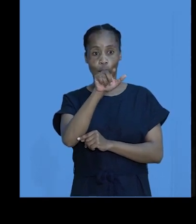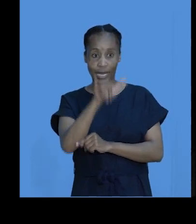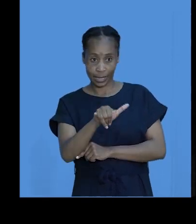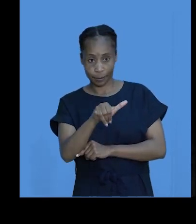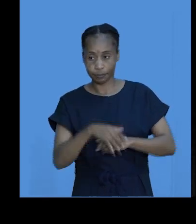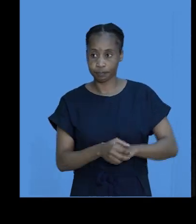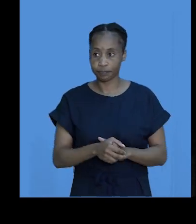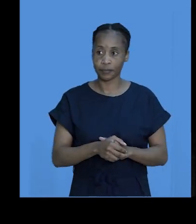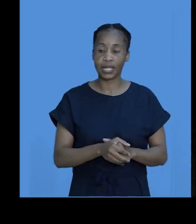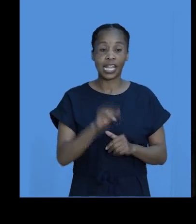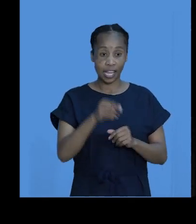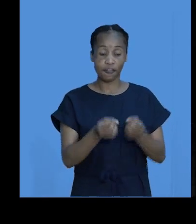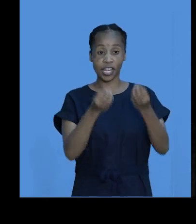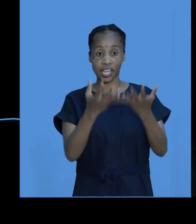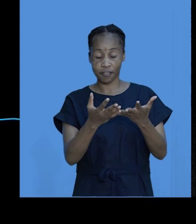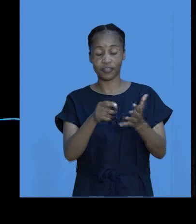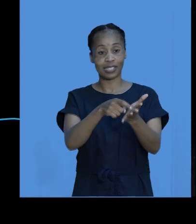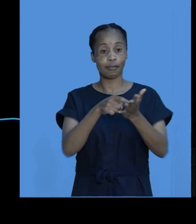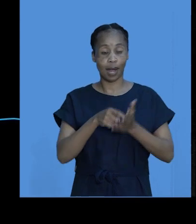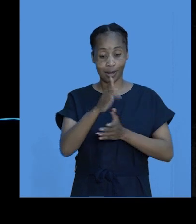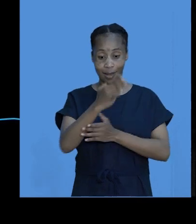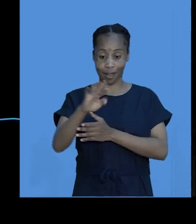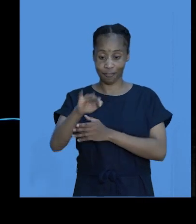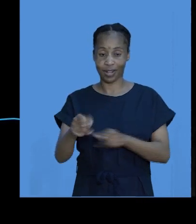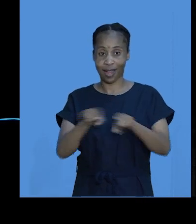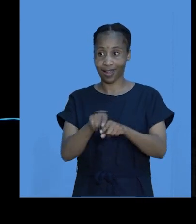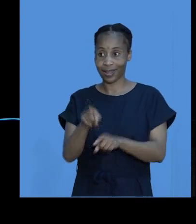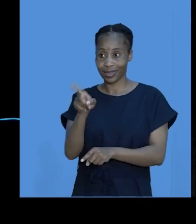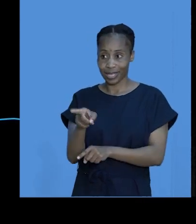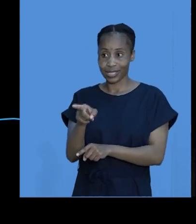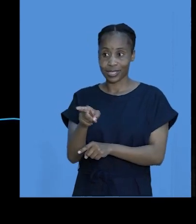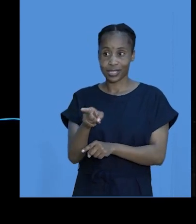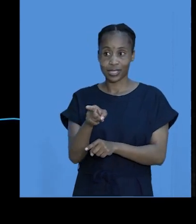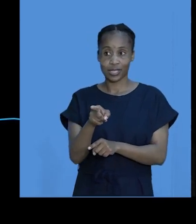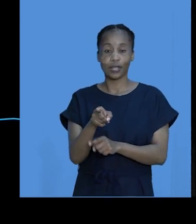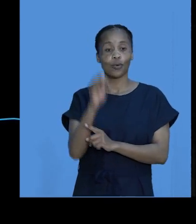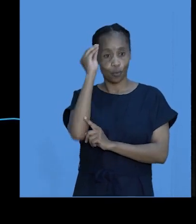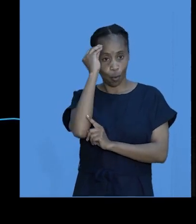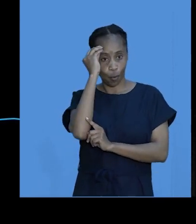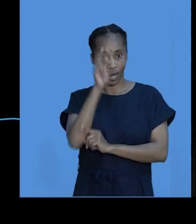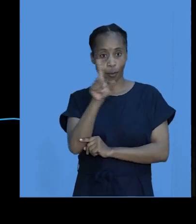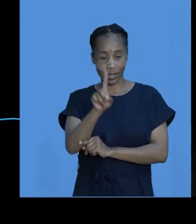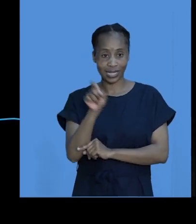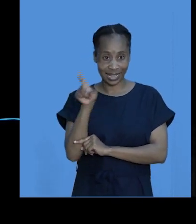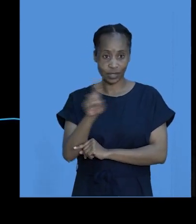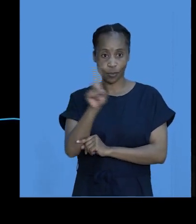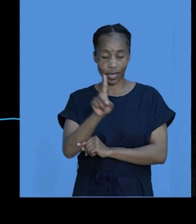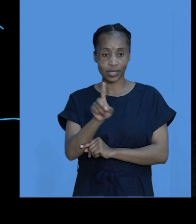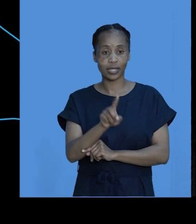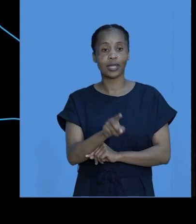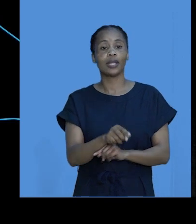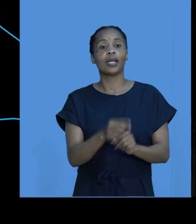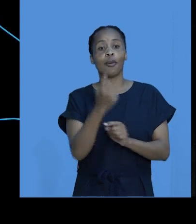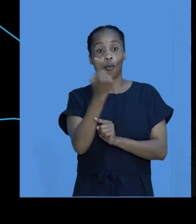again, if you are given a demand curve like this, then you would know that this is a